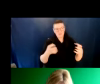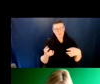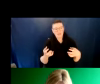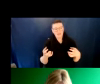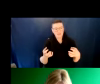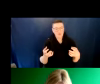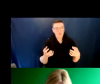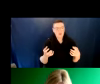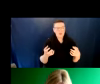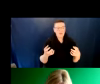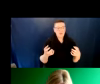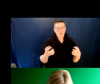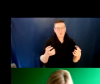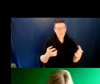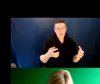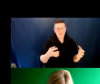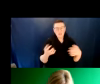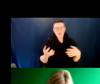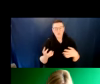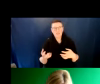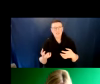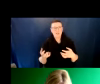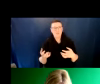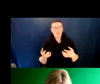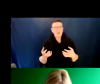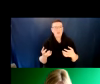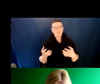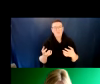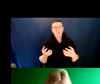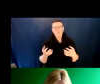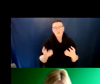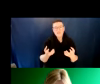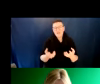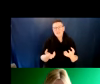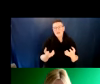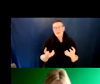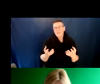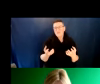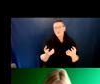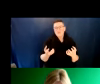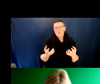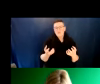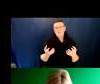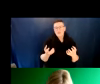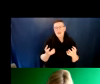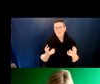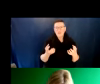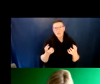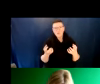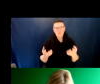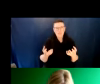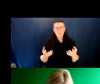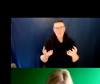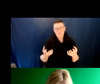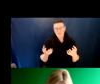is proximity. So, you know, if you say we have a close relationship, the idea of having a